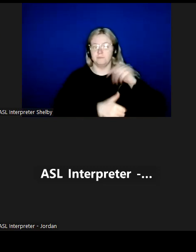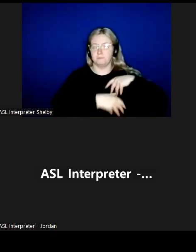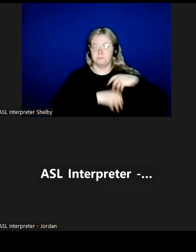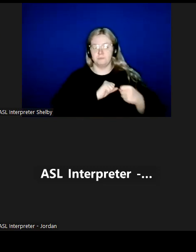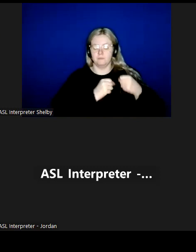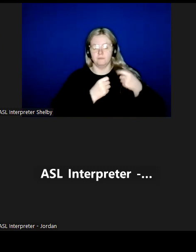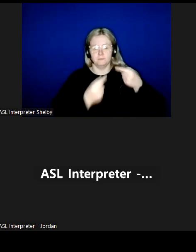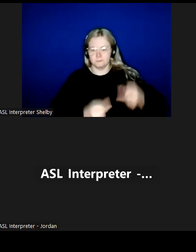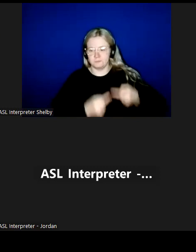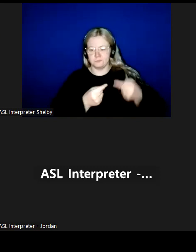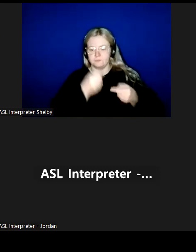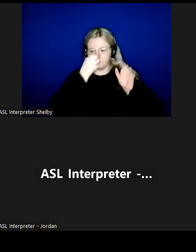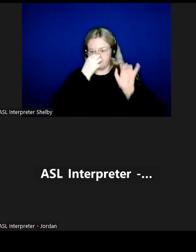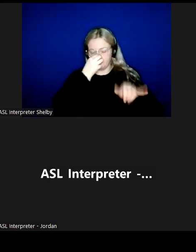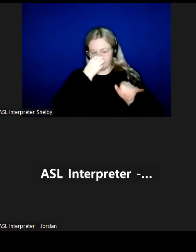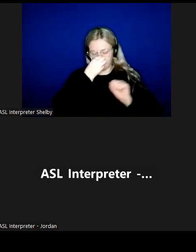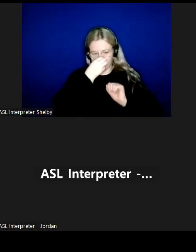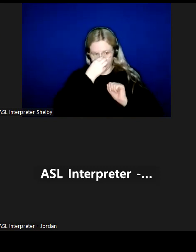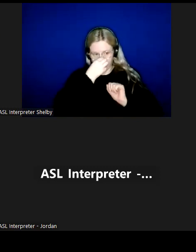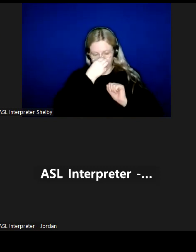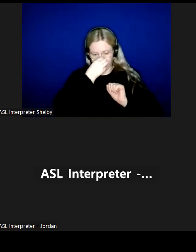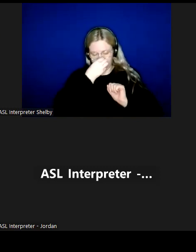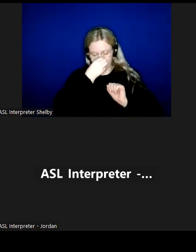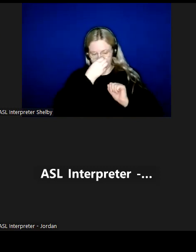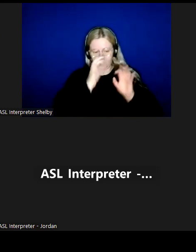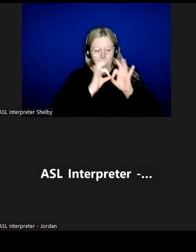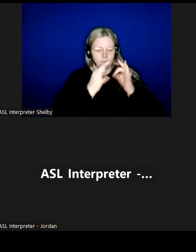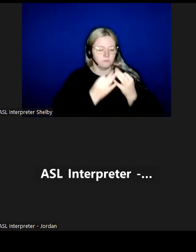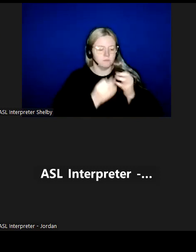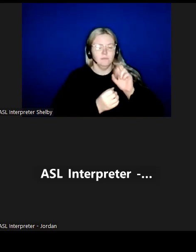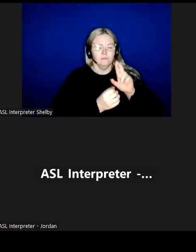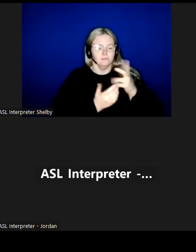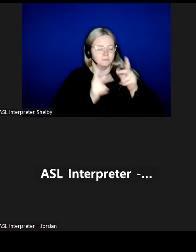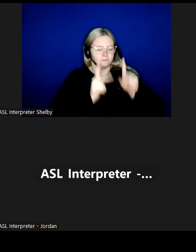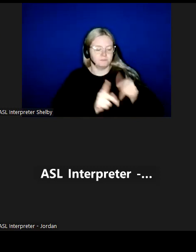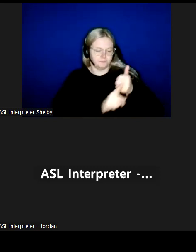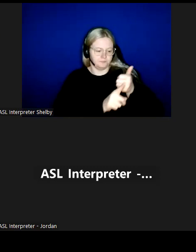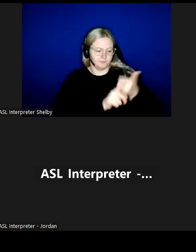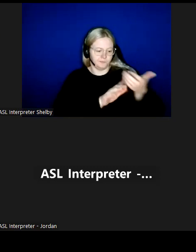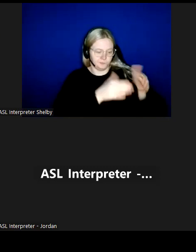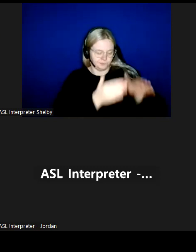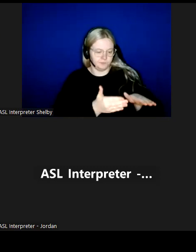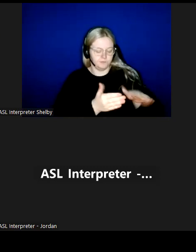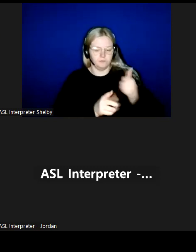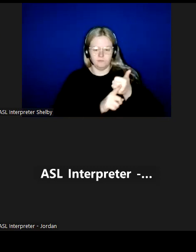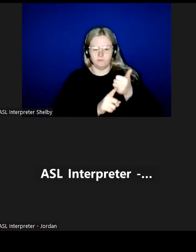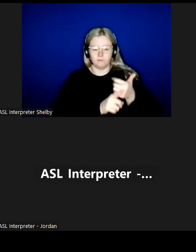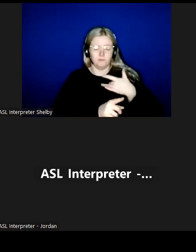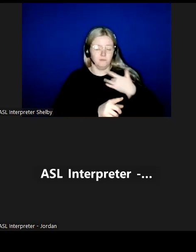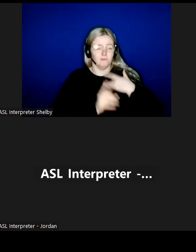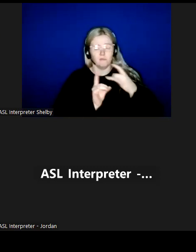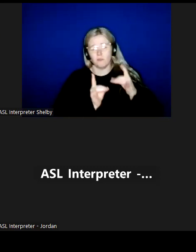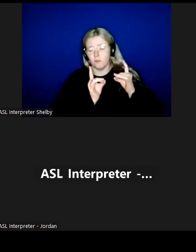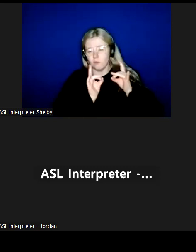grief. Your loved one has died in the first couple of weeks. You are feeling the absolute worst, and